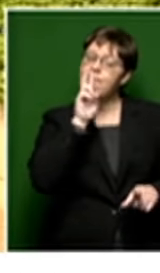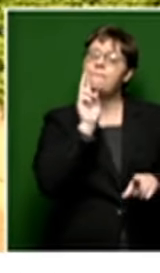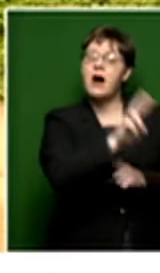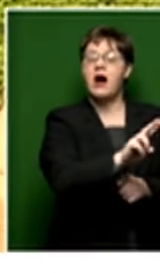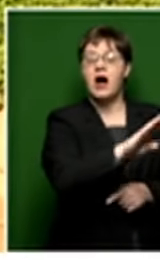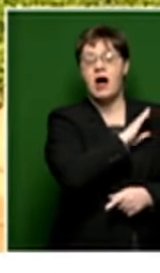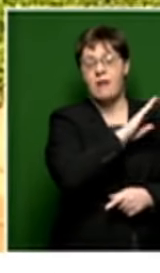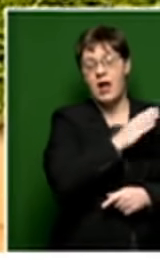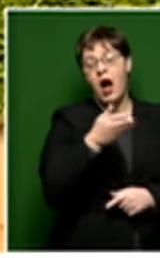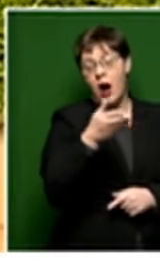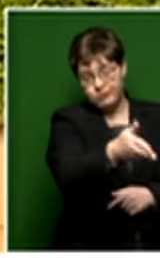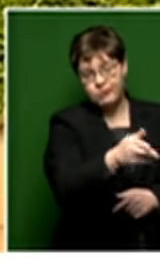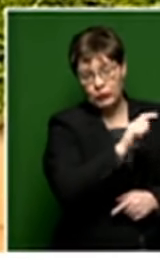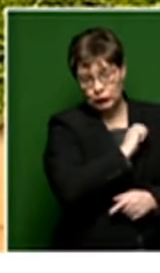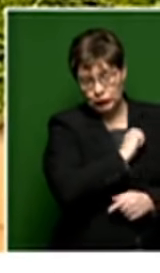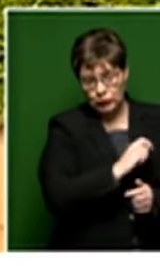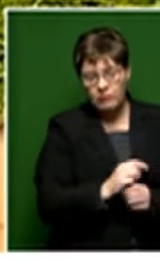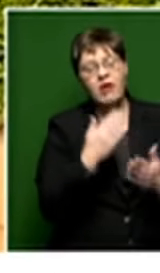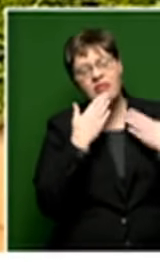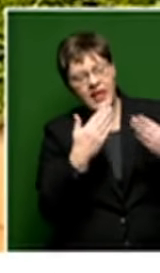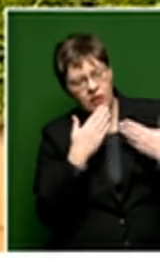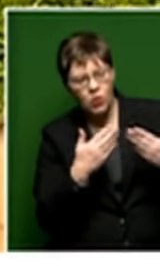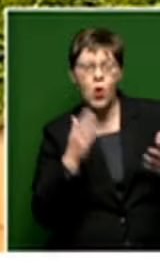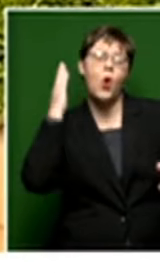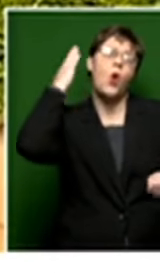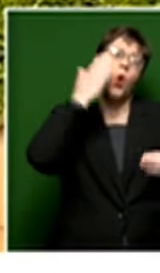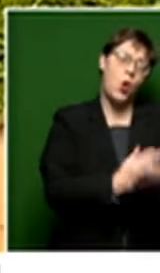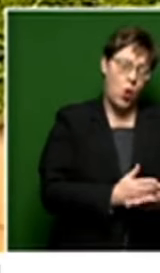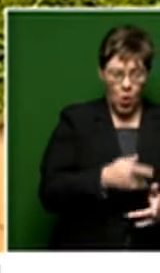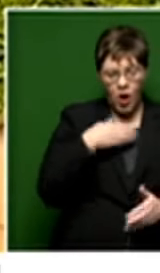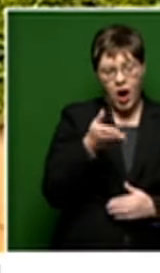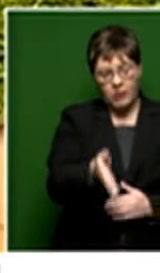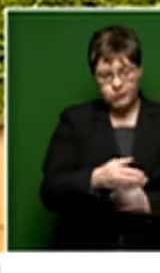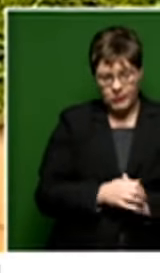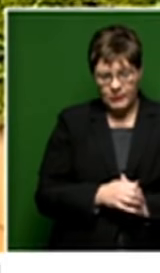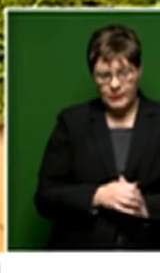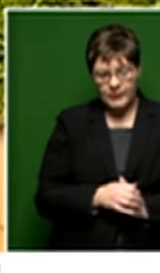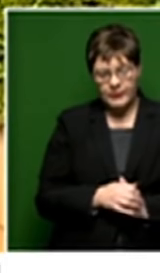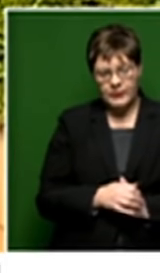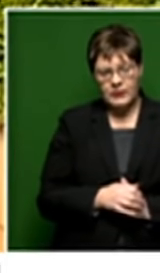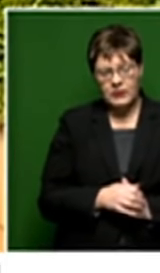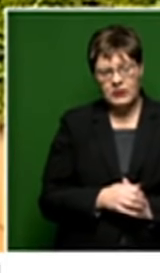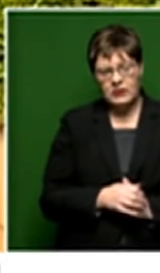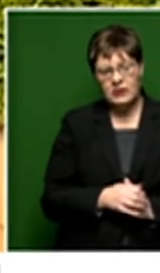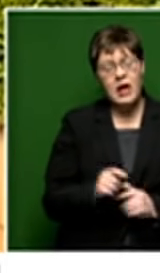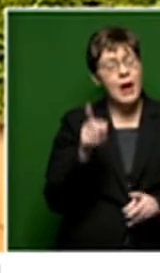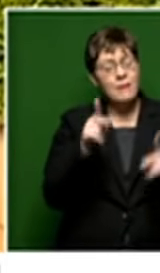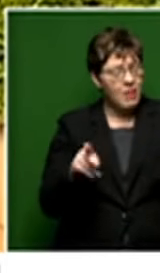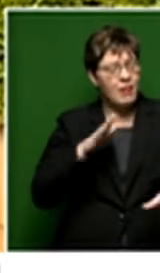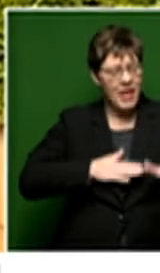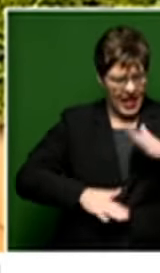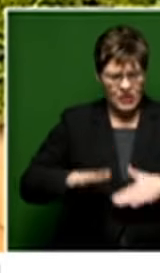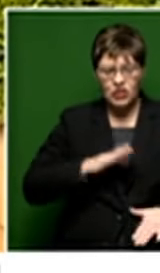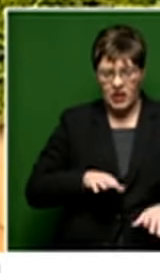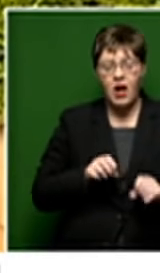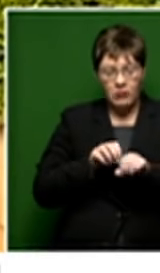the SANDF and thank us that at last we have arrived. People, I can say that people, they must be patient. We